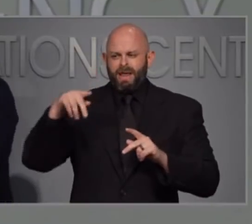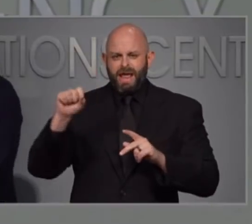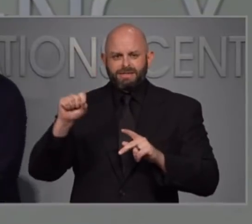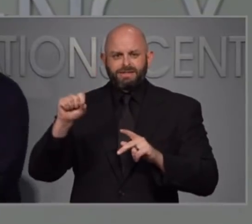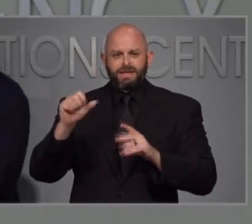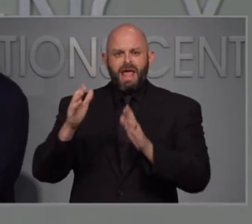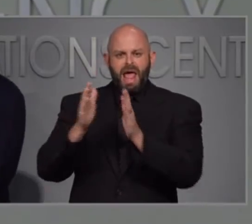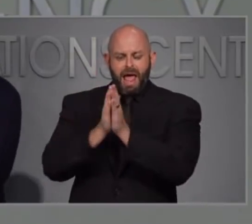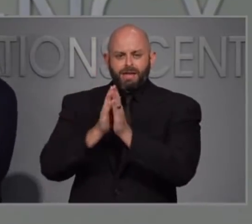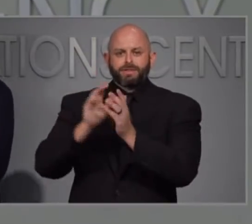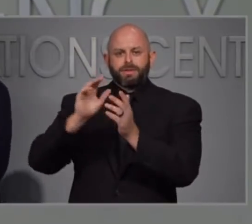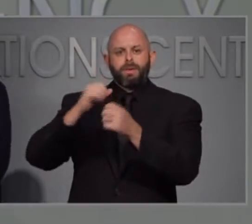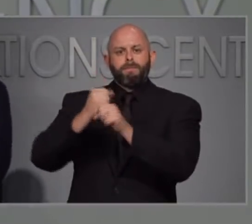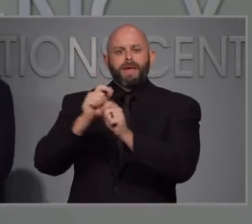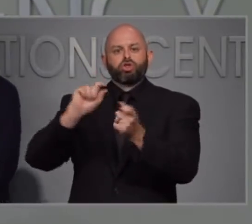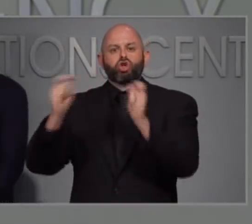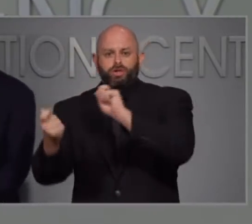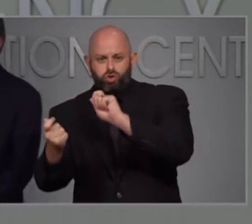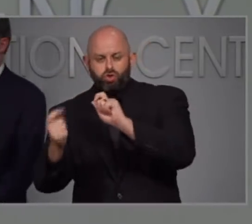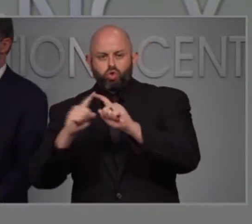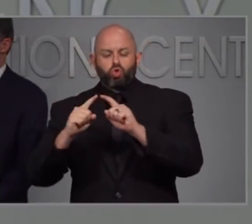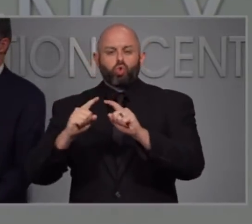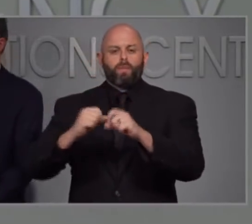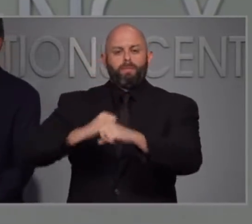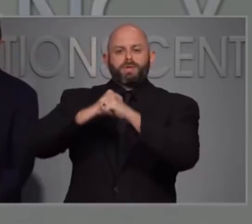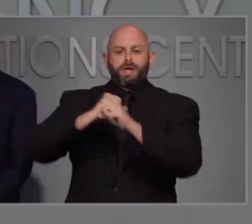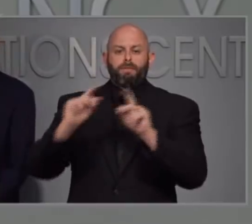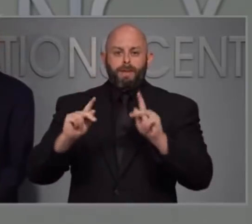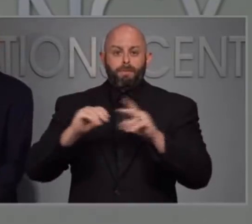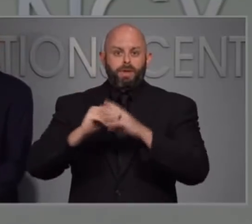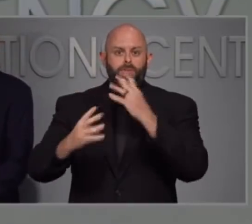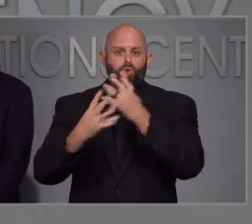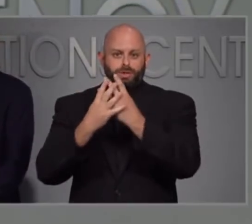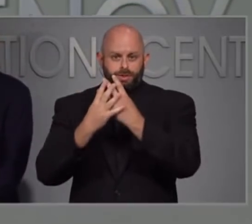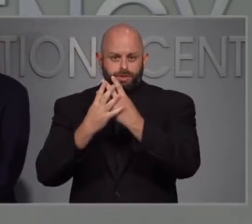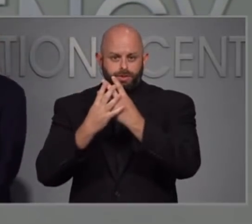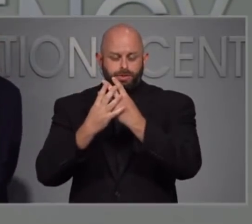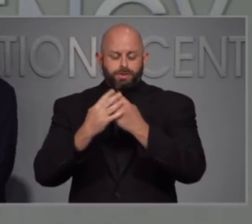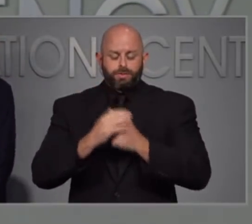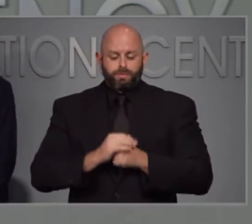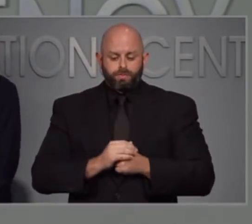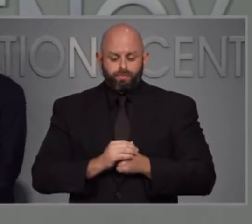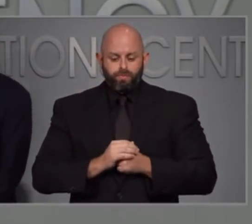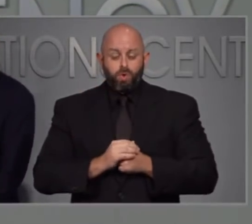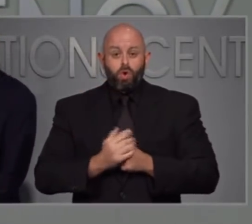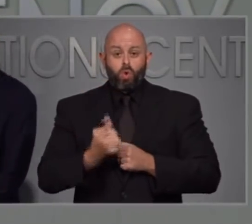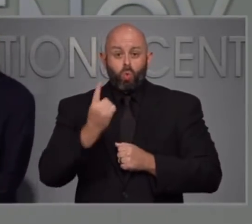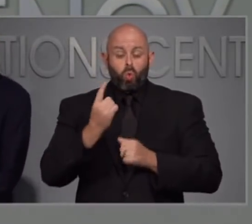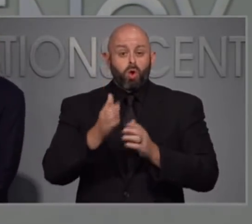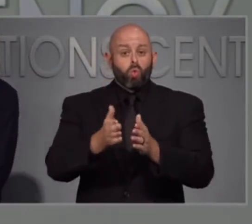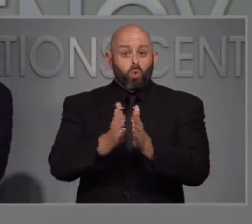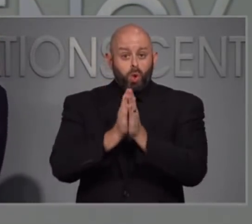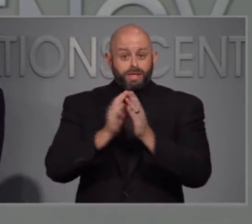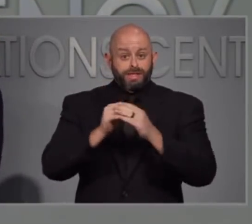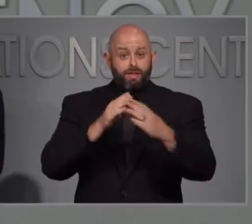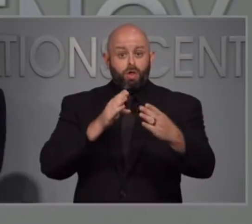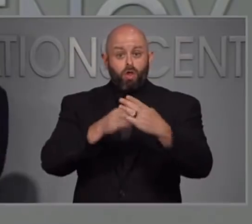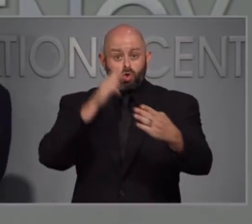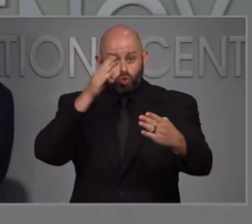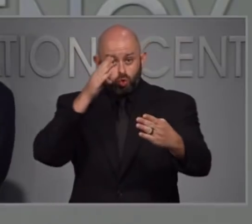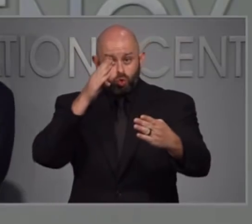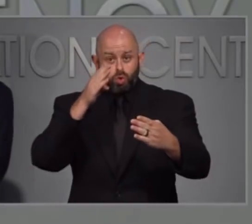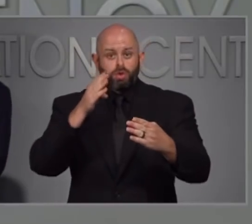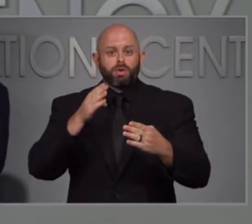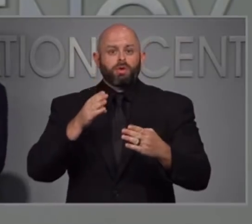I understand that one of the requests in the lawsuit was to reinstate and reevaluate prisoners for